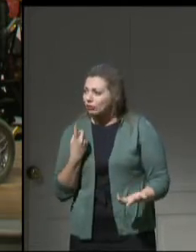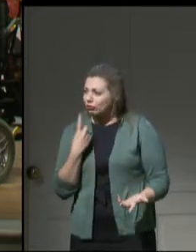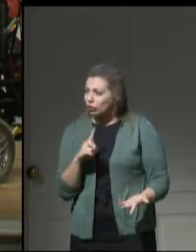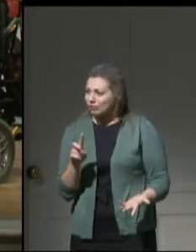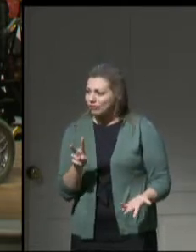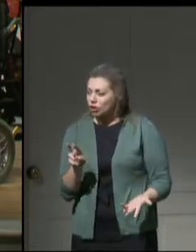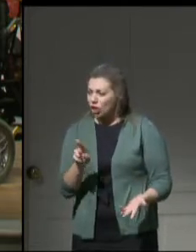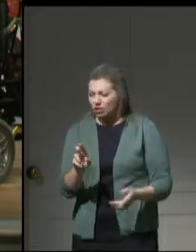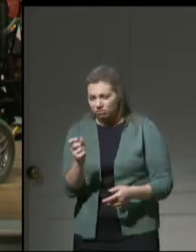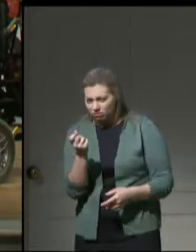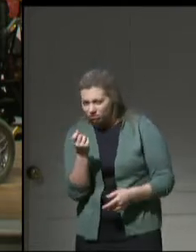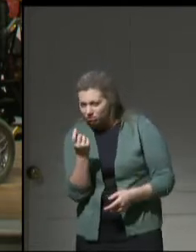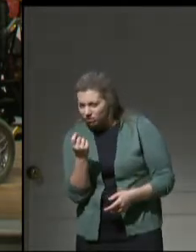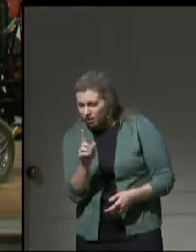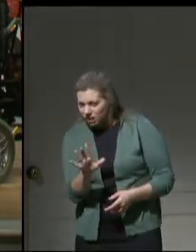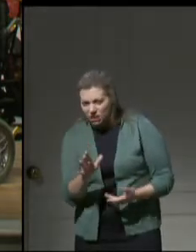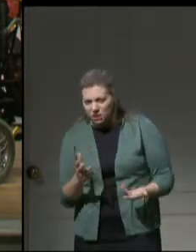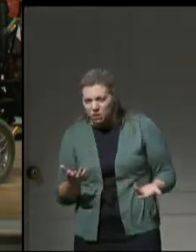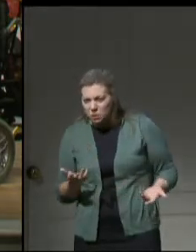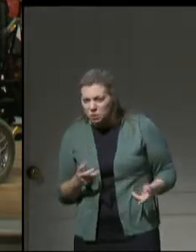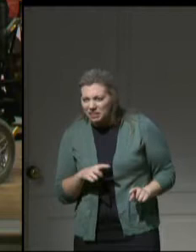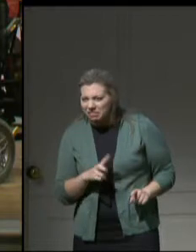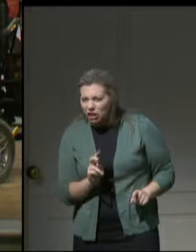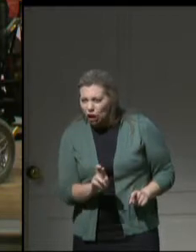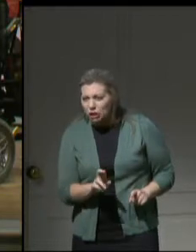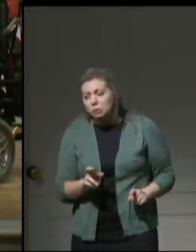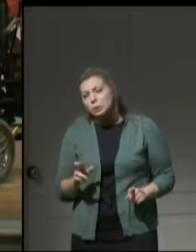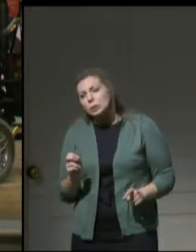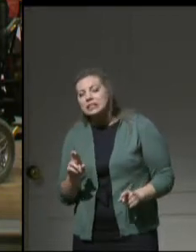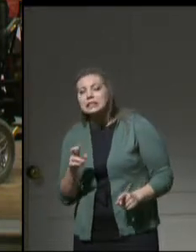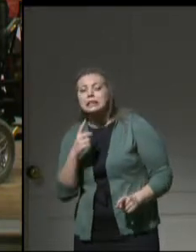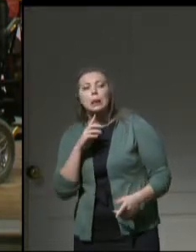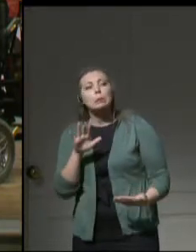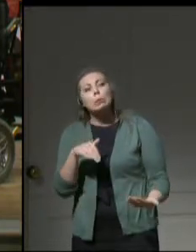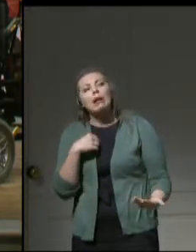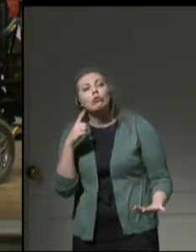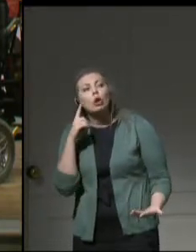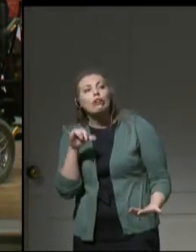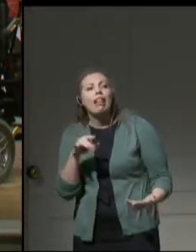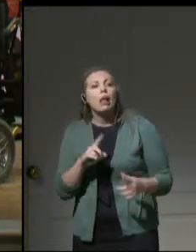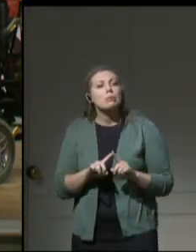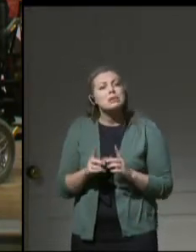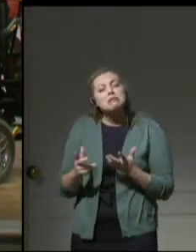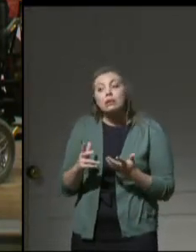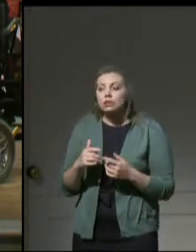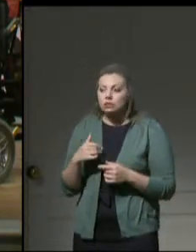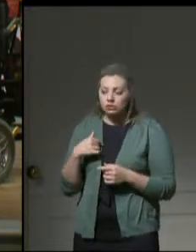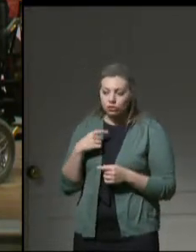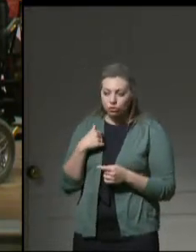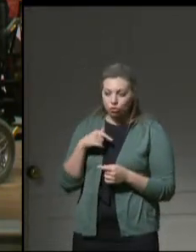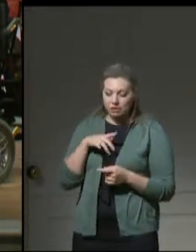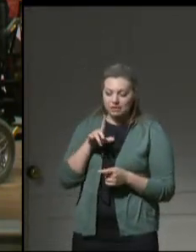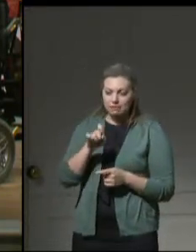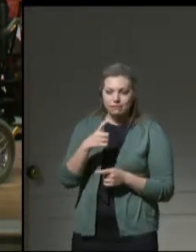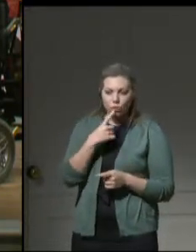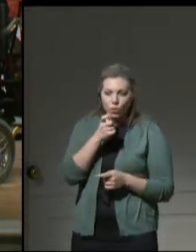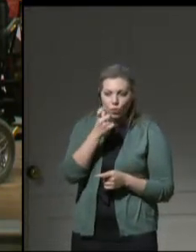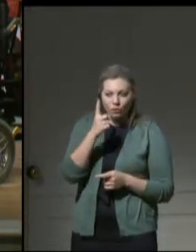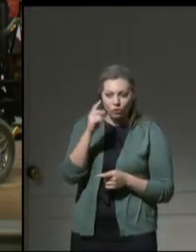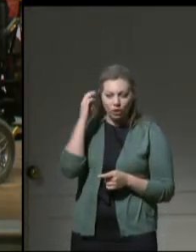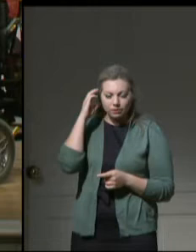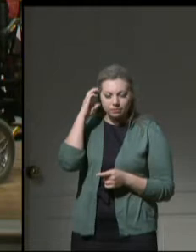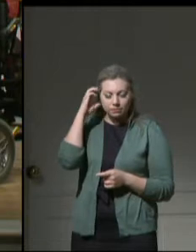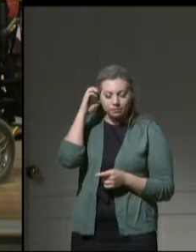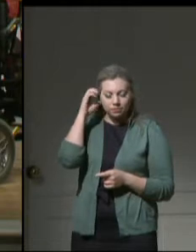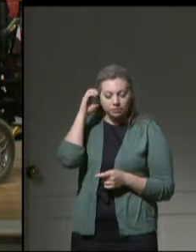but what is it? Or I've heard of it, and oftentimes we prompt them with the question, who is it for? And